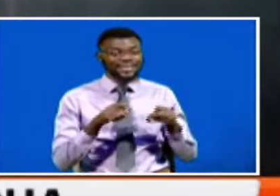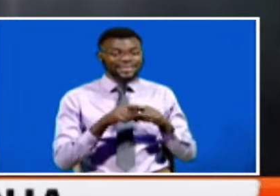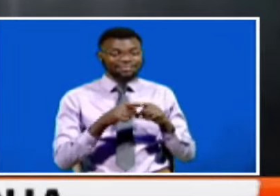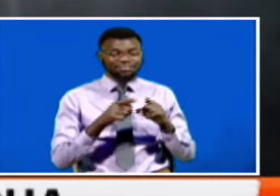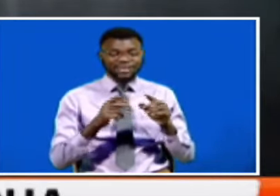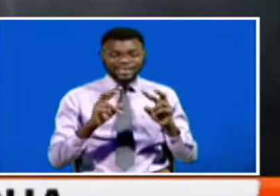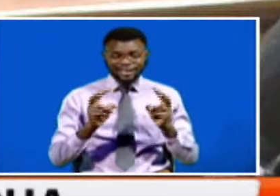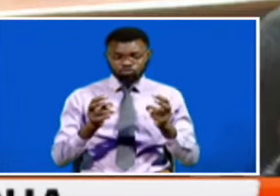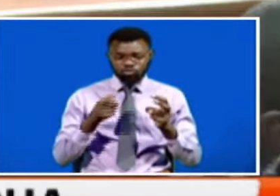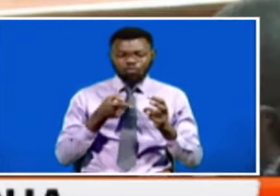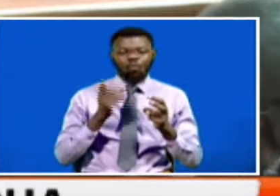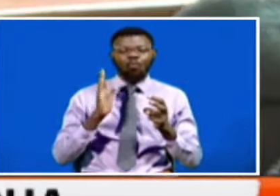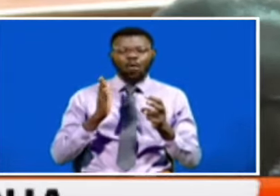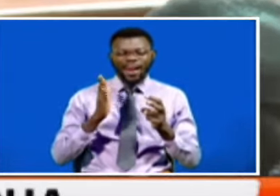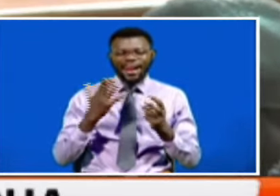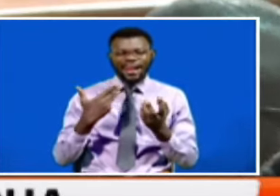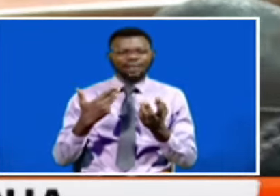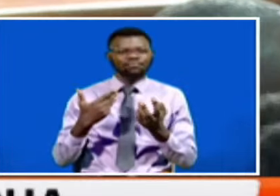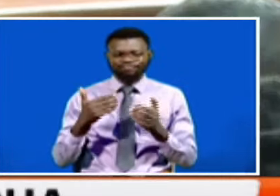for hearing.